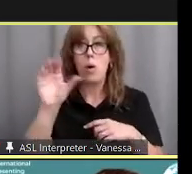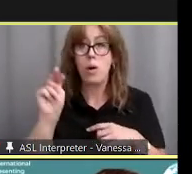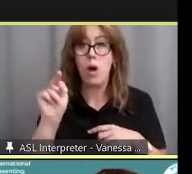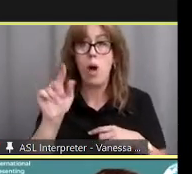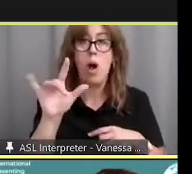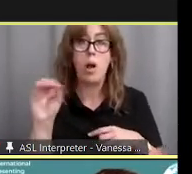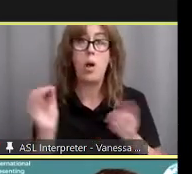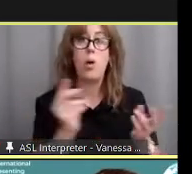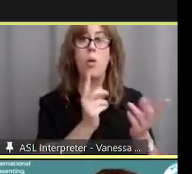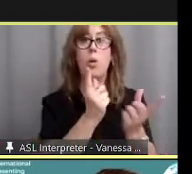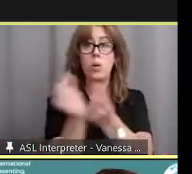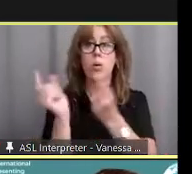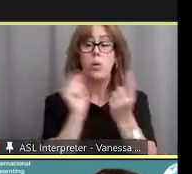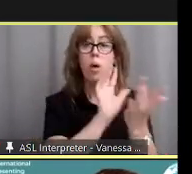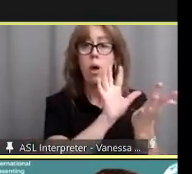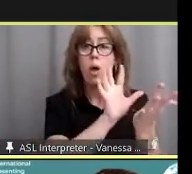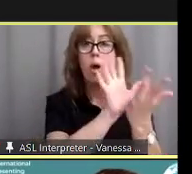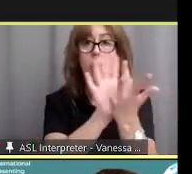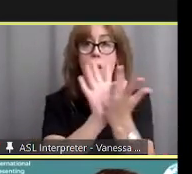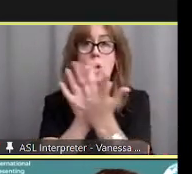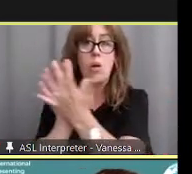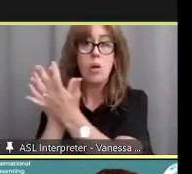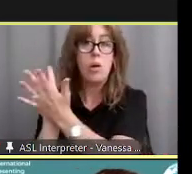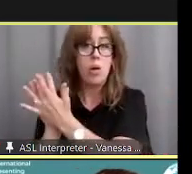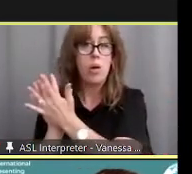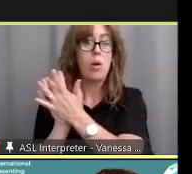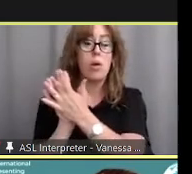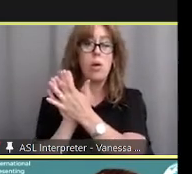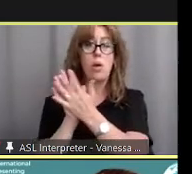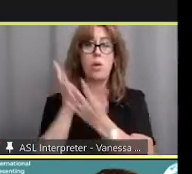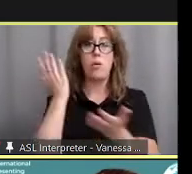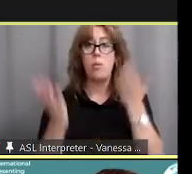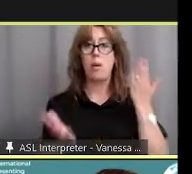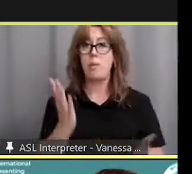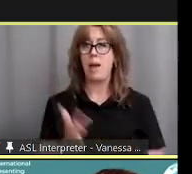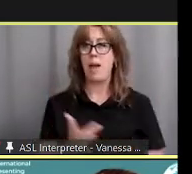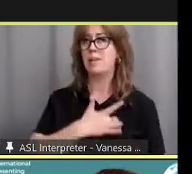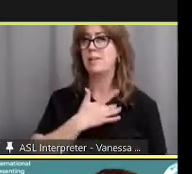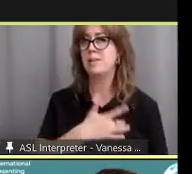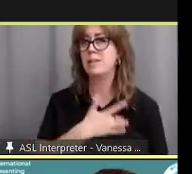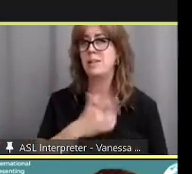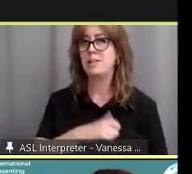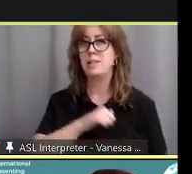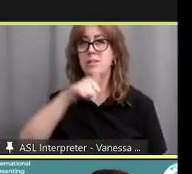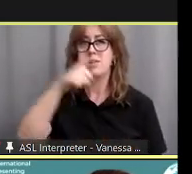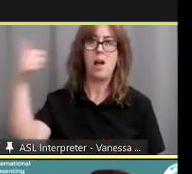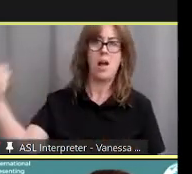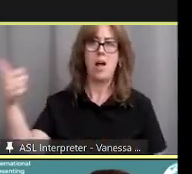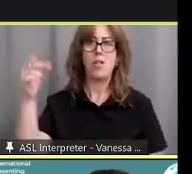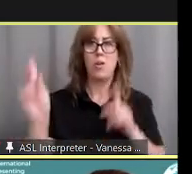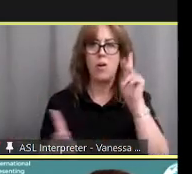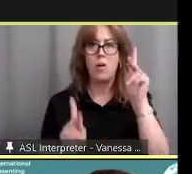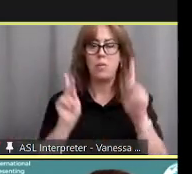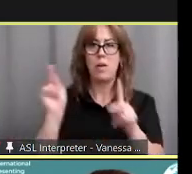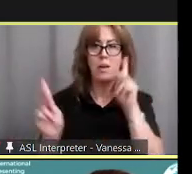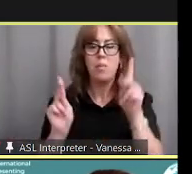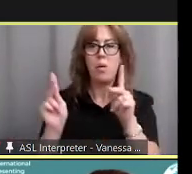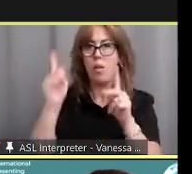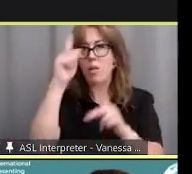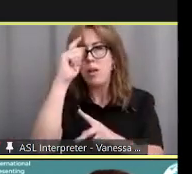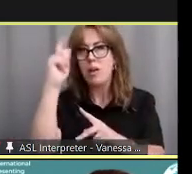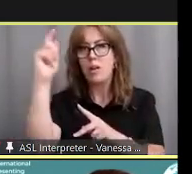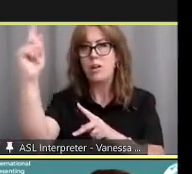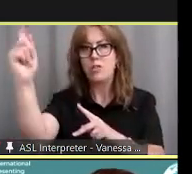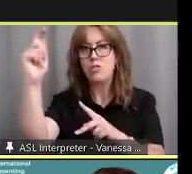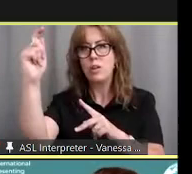see or I sense that there is someone dreaming these dreams in their own